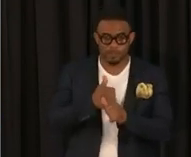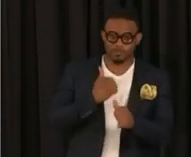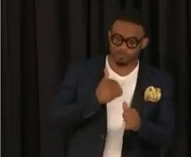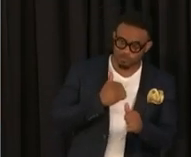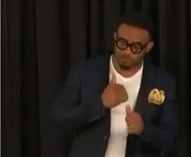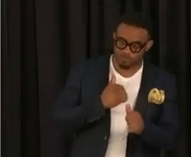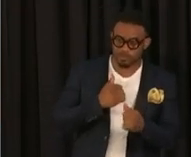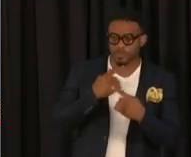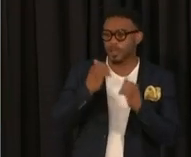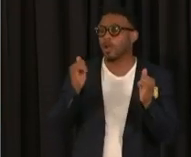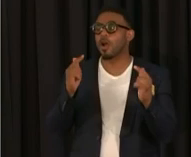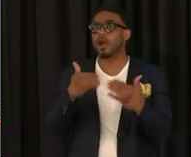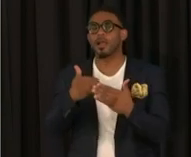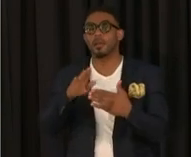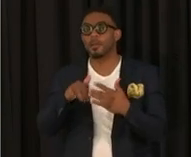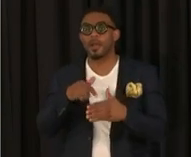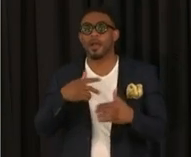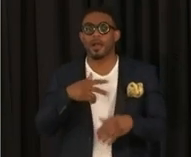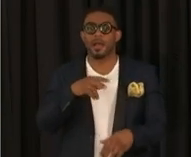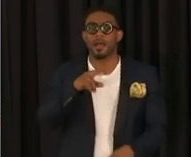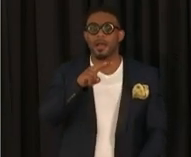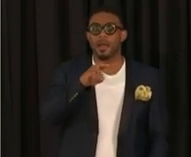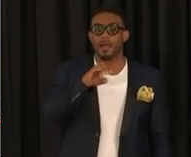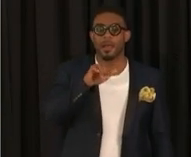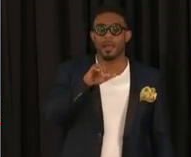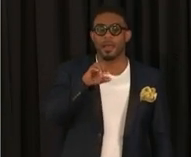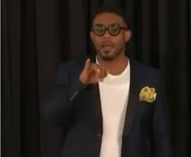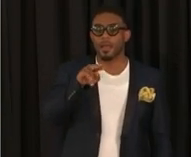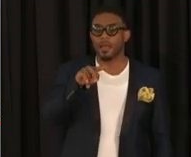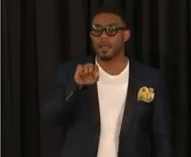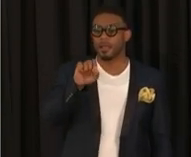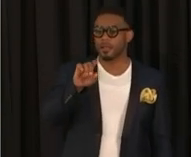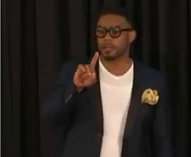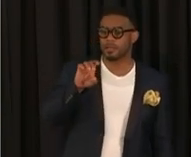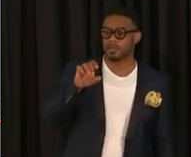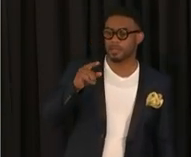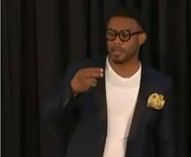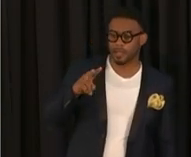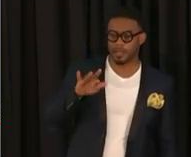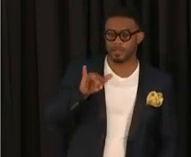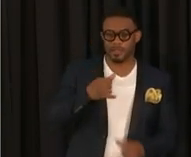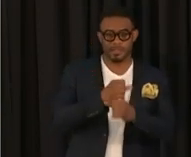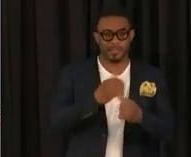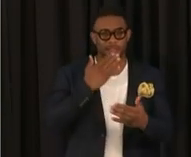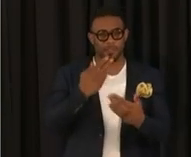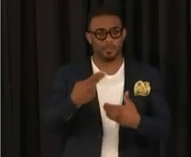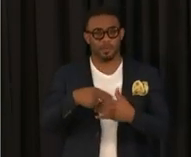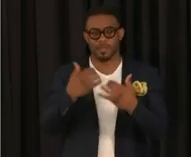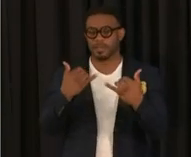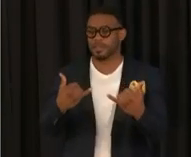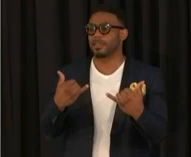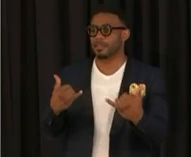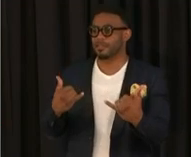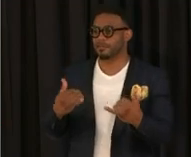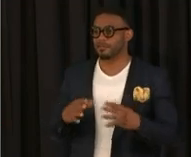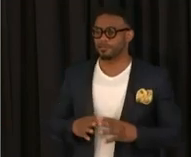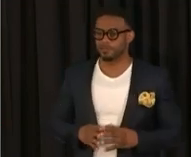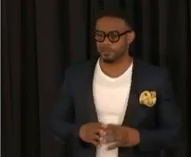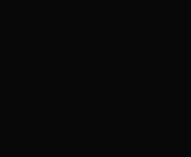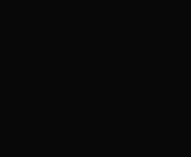social distance, tell all of your neighbors about vaccinate@dc.gov, and be sure to stay safe. Thanks for joining us today.